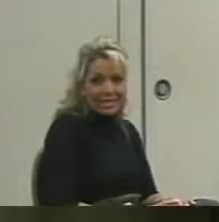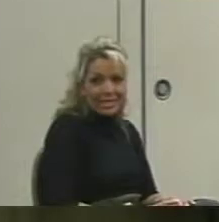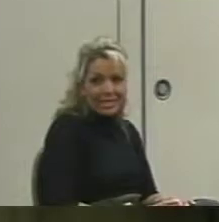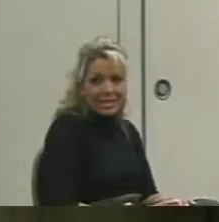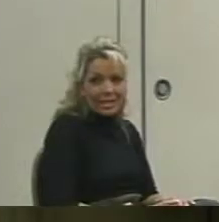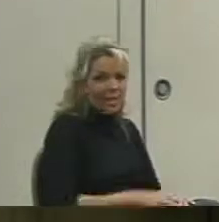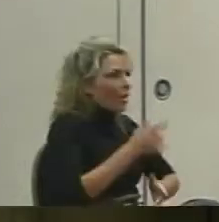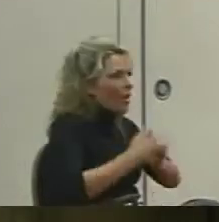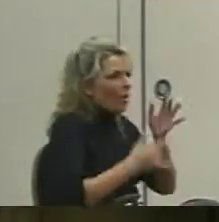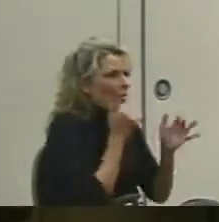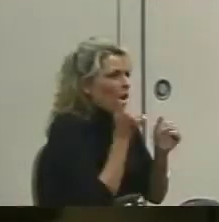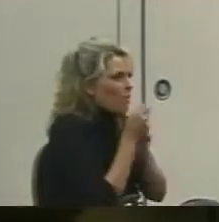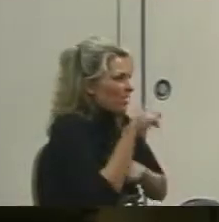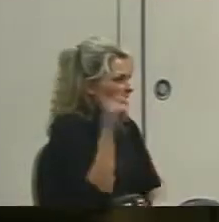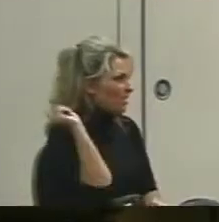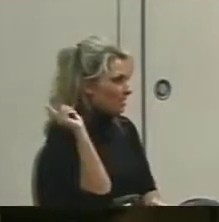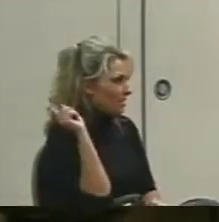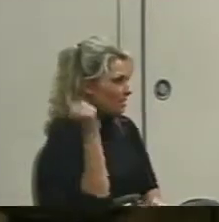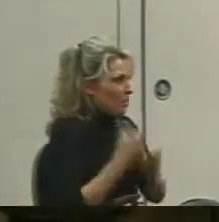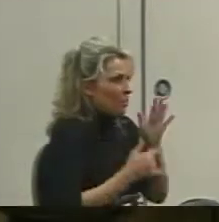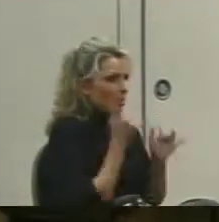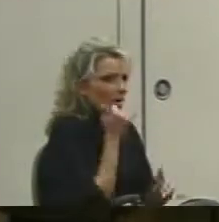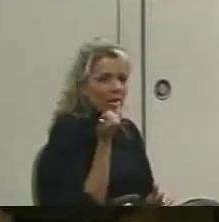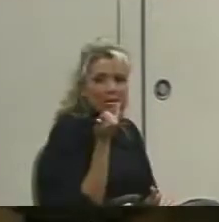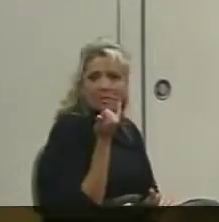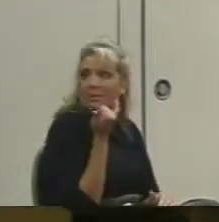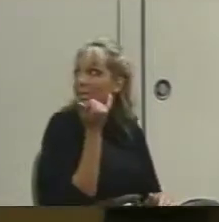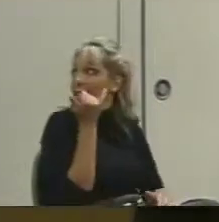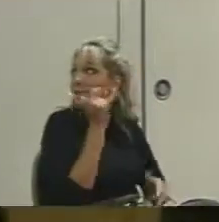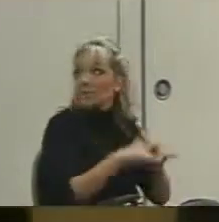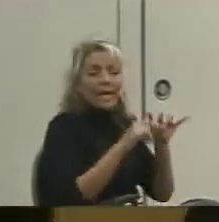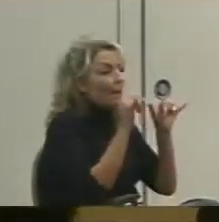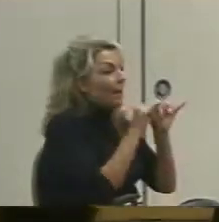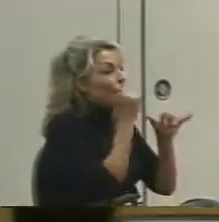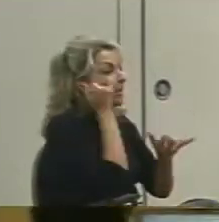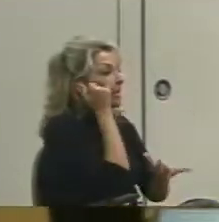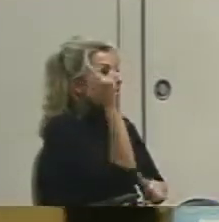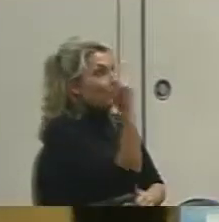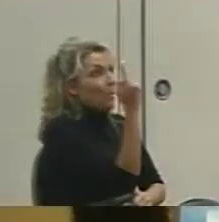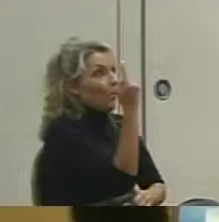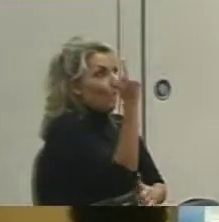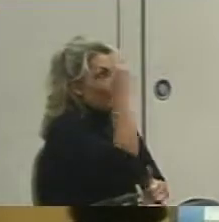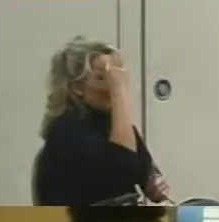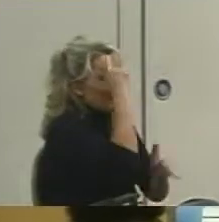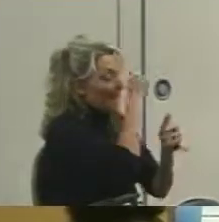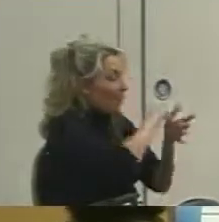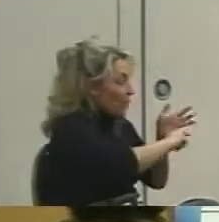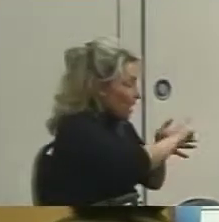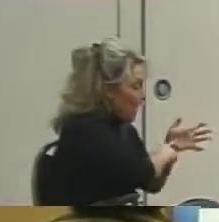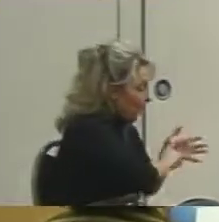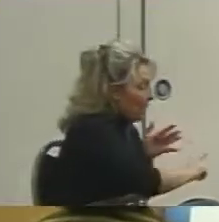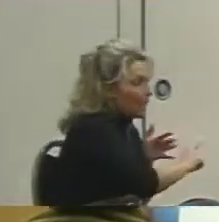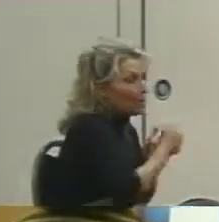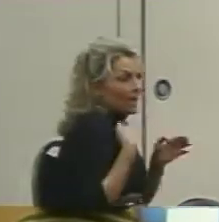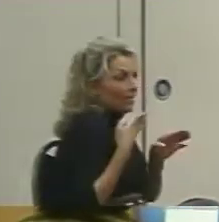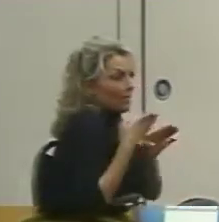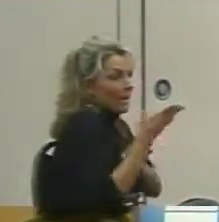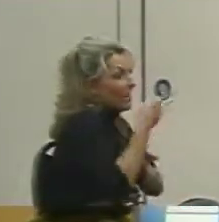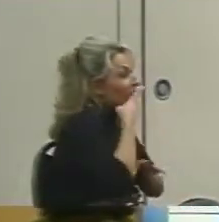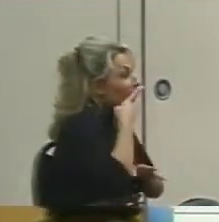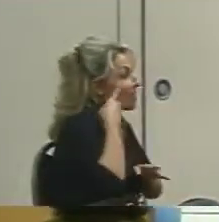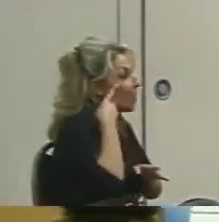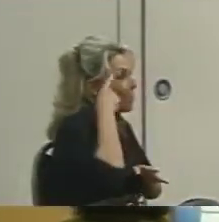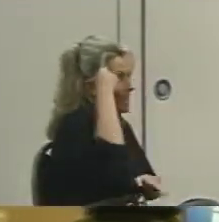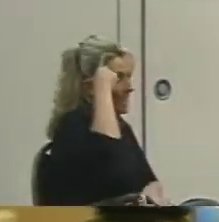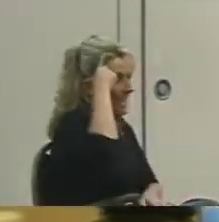What's wrong with this one? You can't measure somebody's thinking. Right. What we have here is the main verb, think.